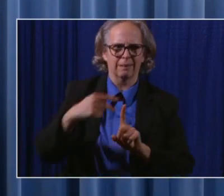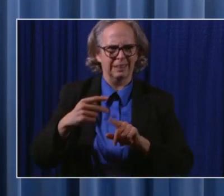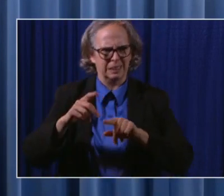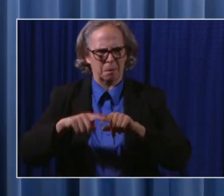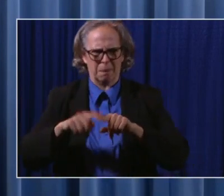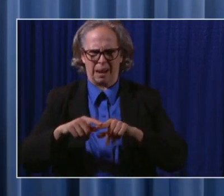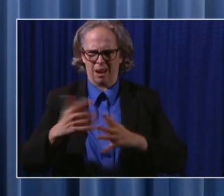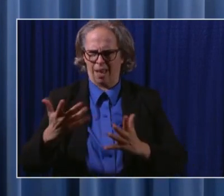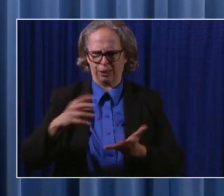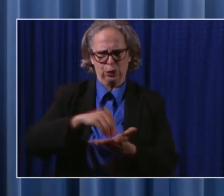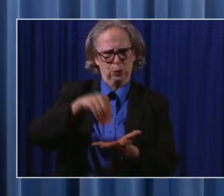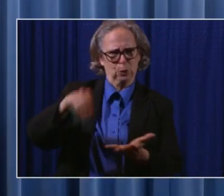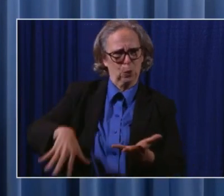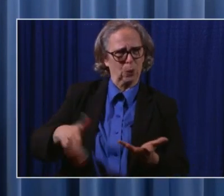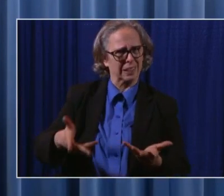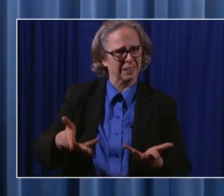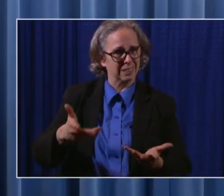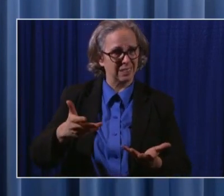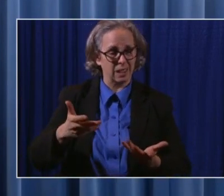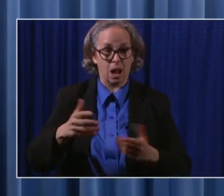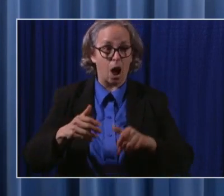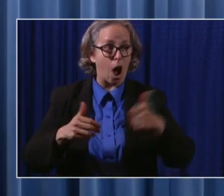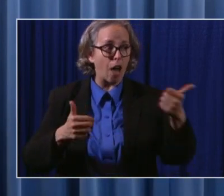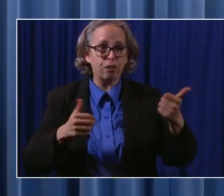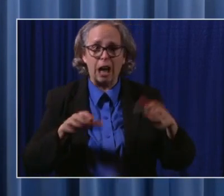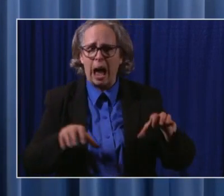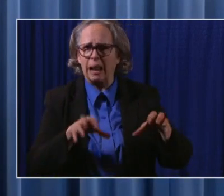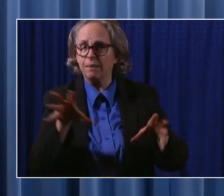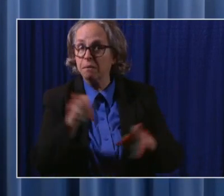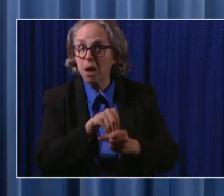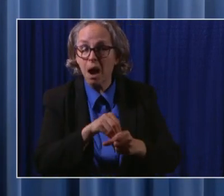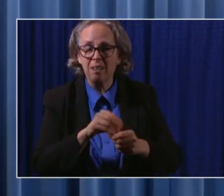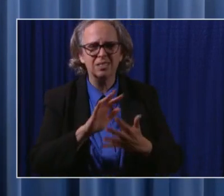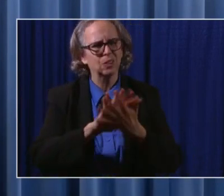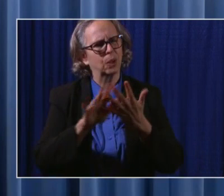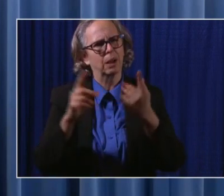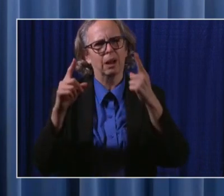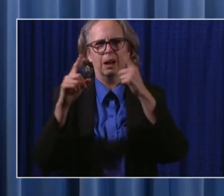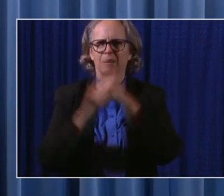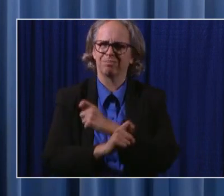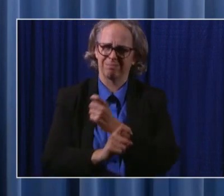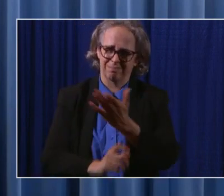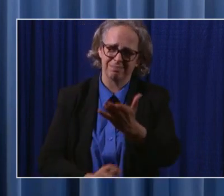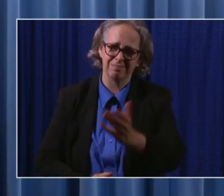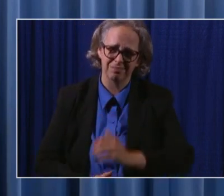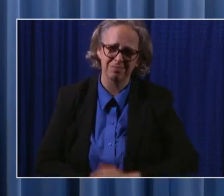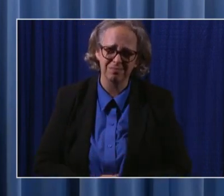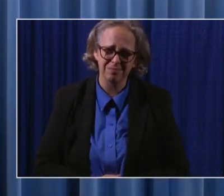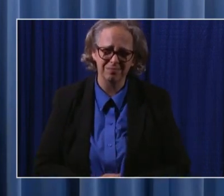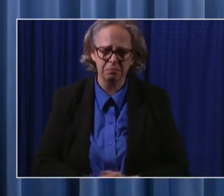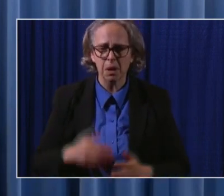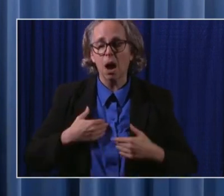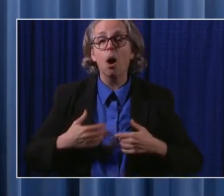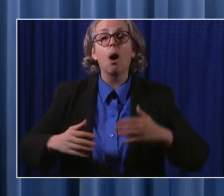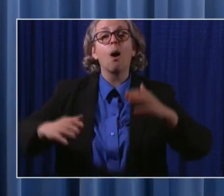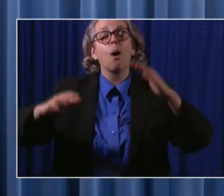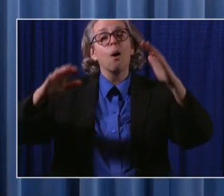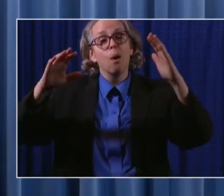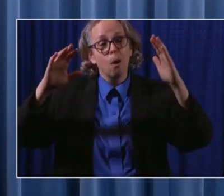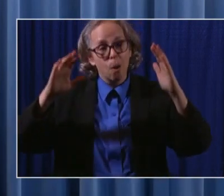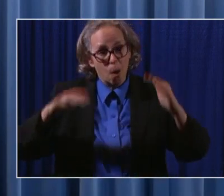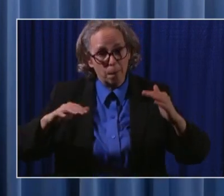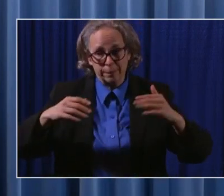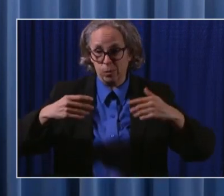of time. So I hope that if we pull together as Ohioans over the next 2, 3,